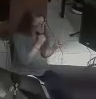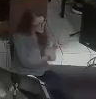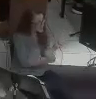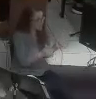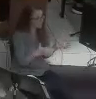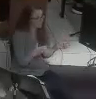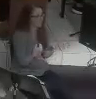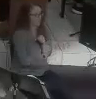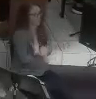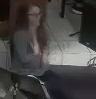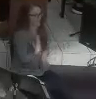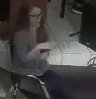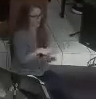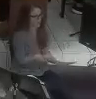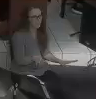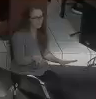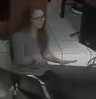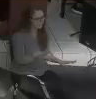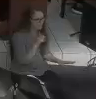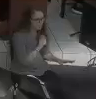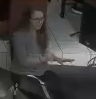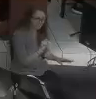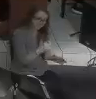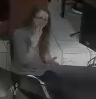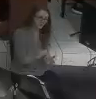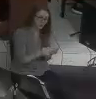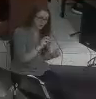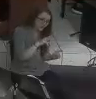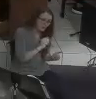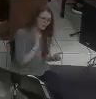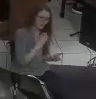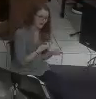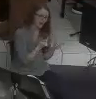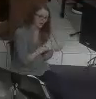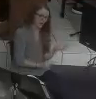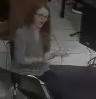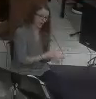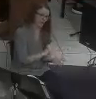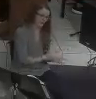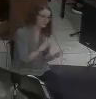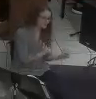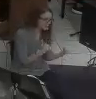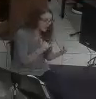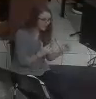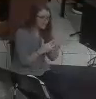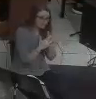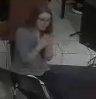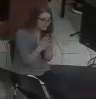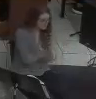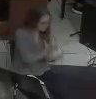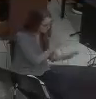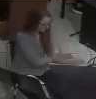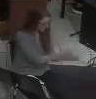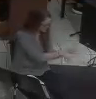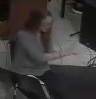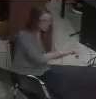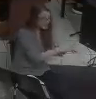overcome. That is the good news of our gospel today. Jesus gave those early disciples